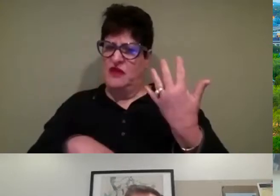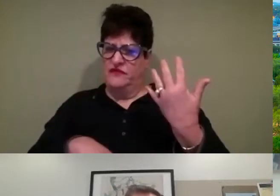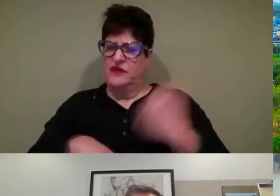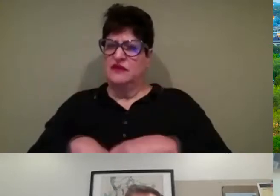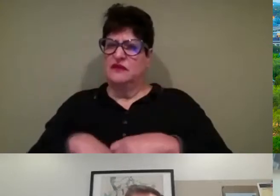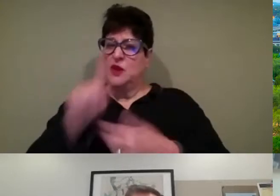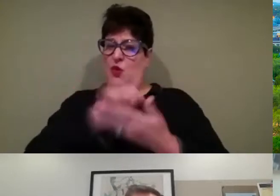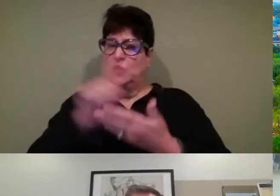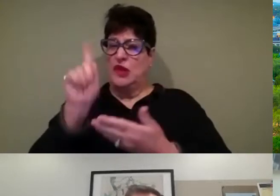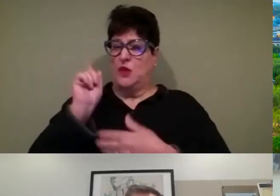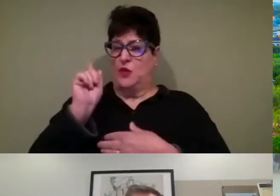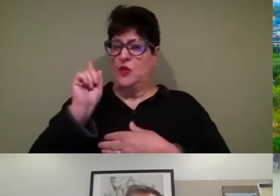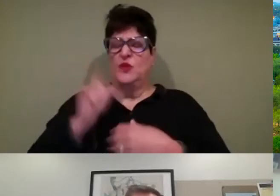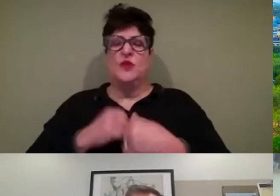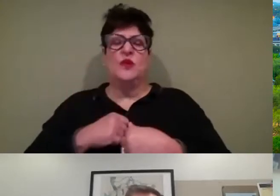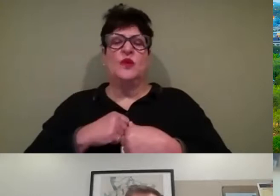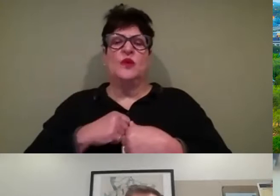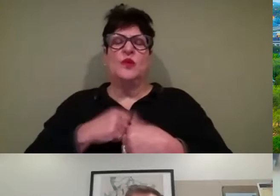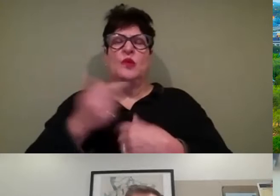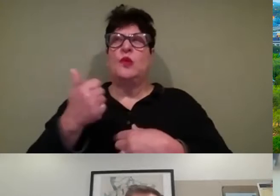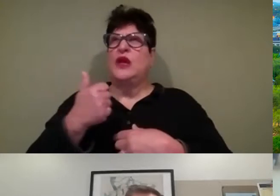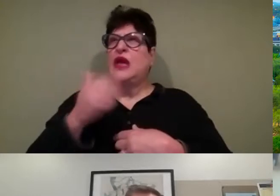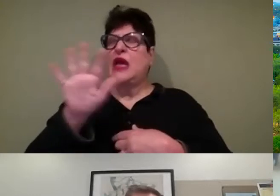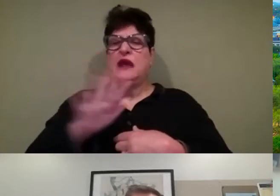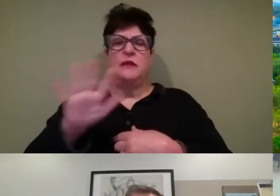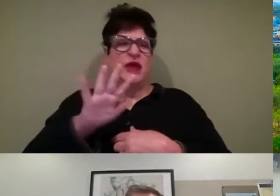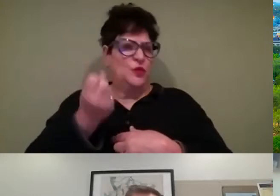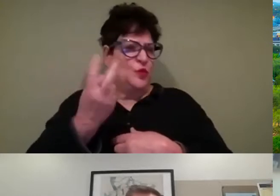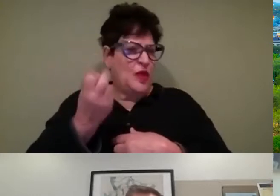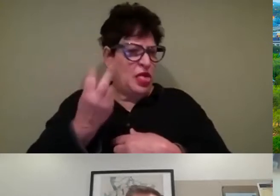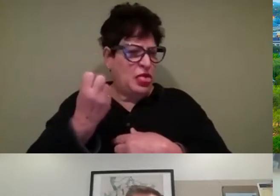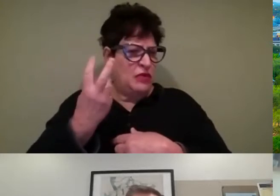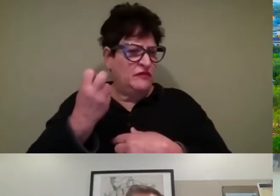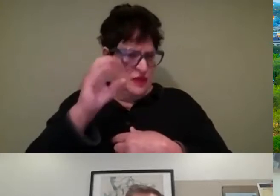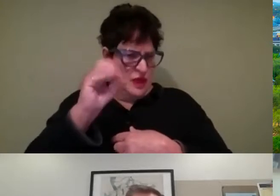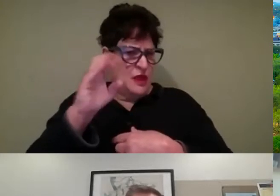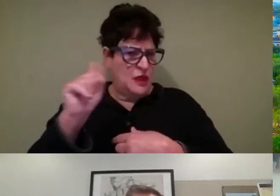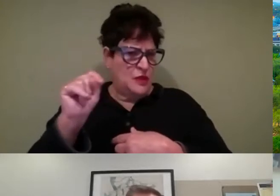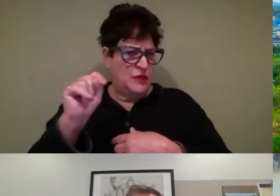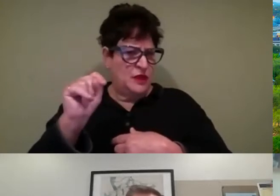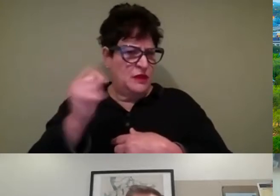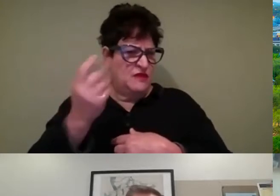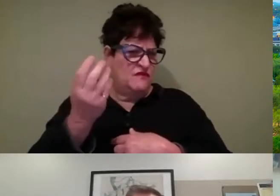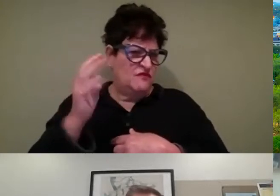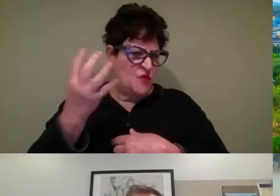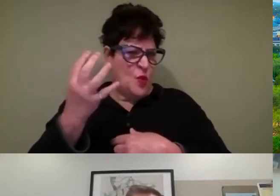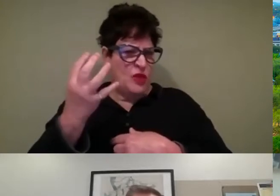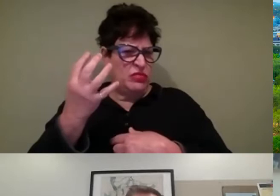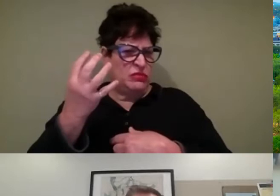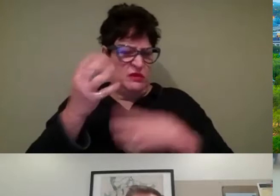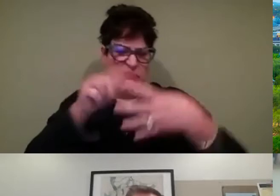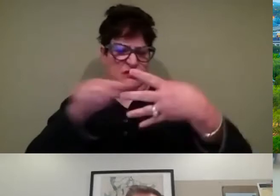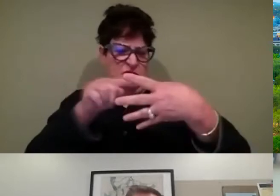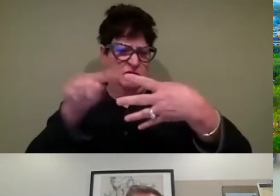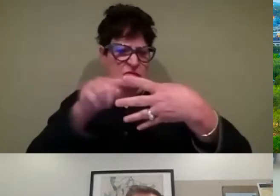ago, we were about 12, about October 4th, we were seeing 12, and then now we're